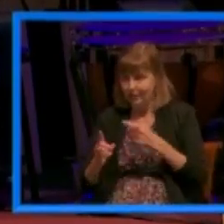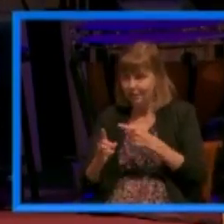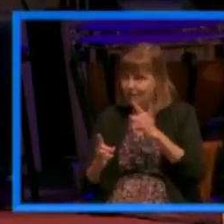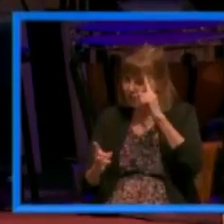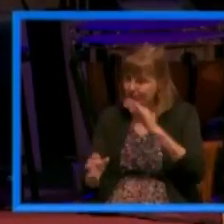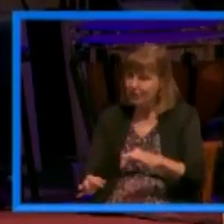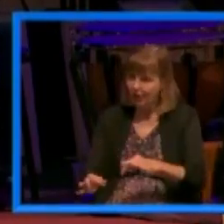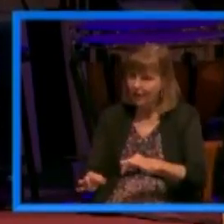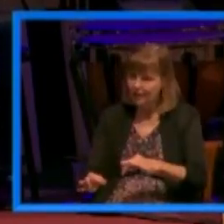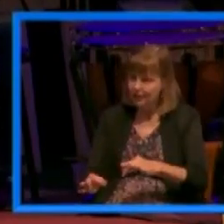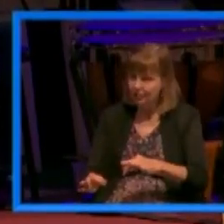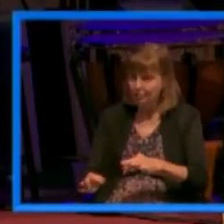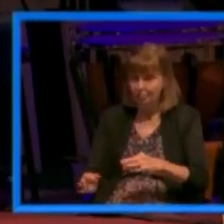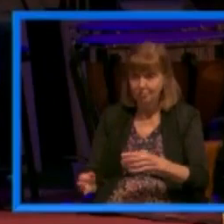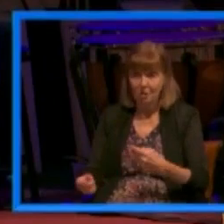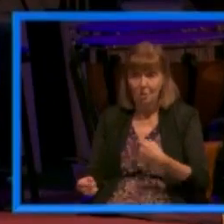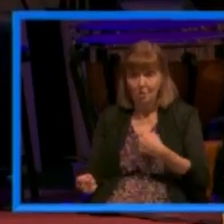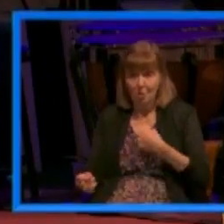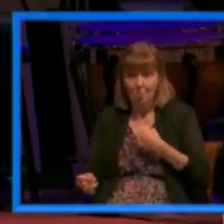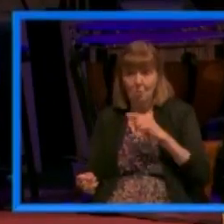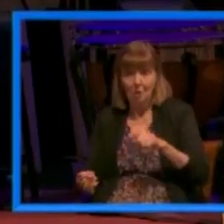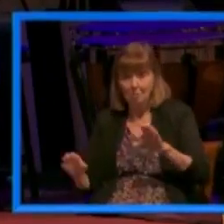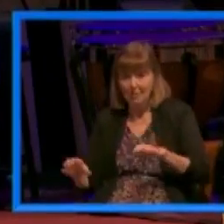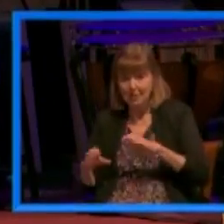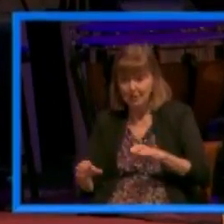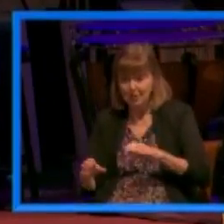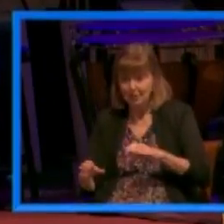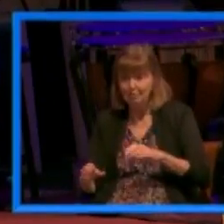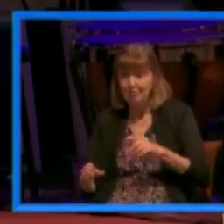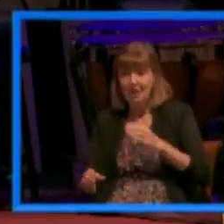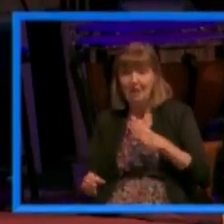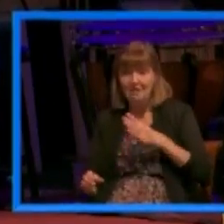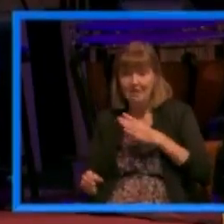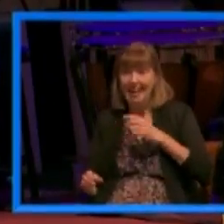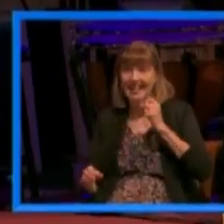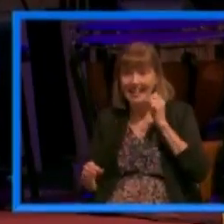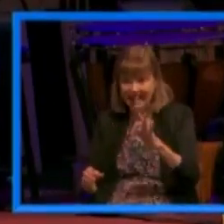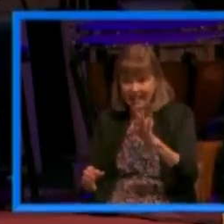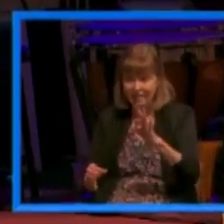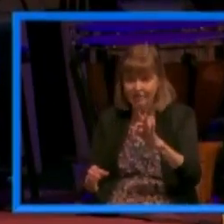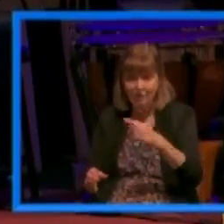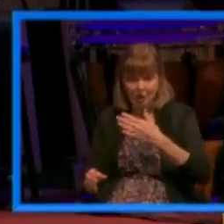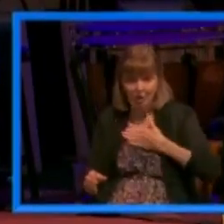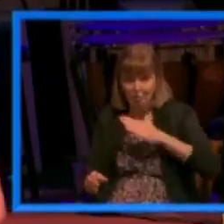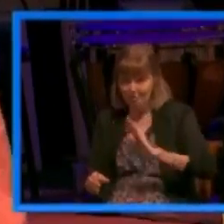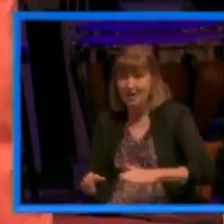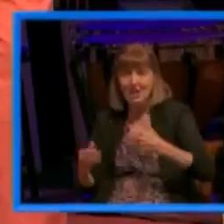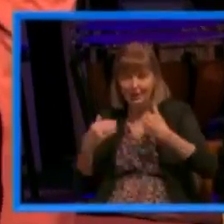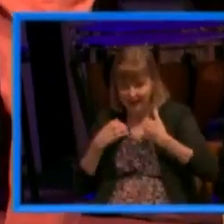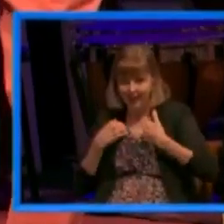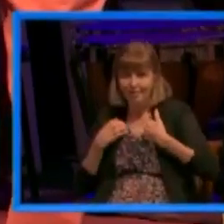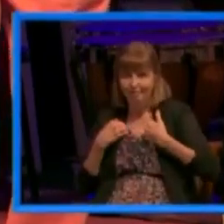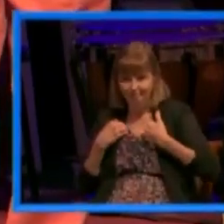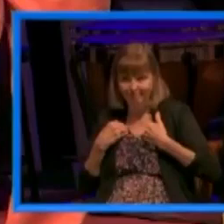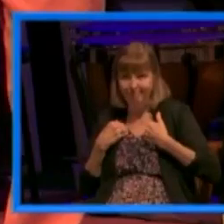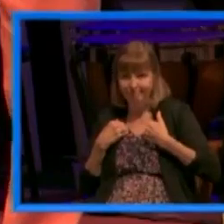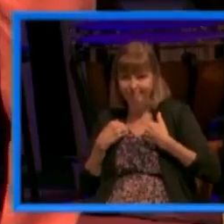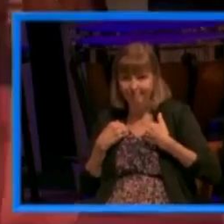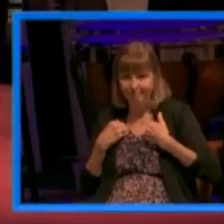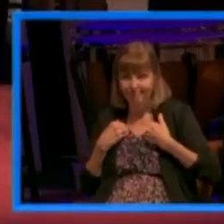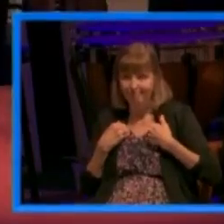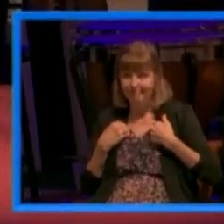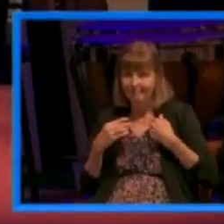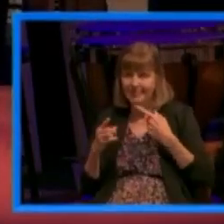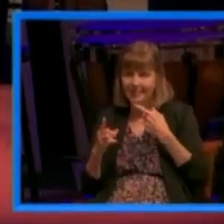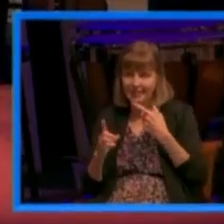means. I will get my child. So she hedges on sin.